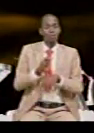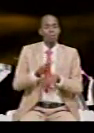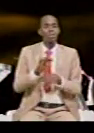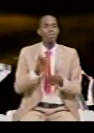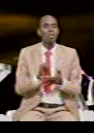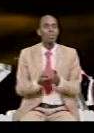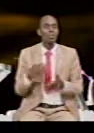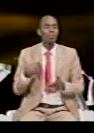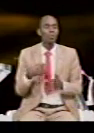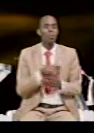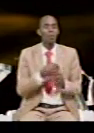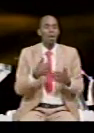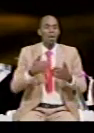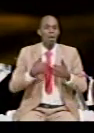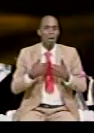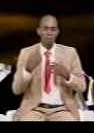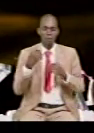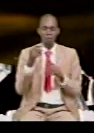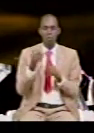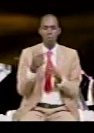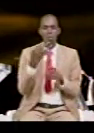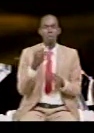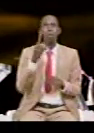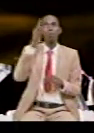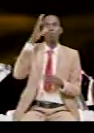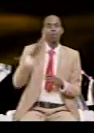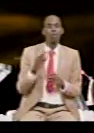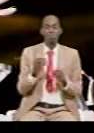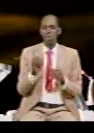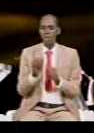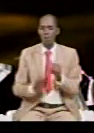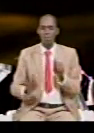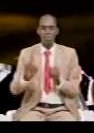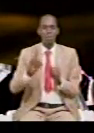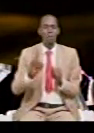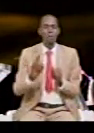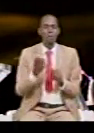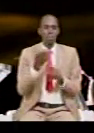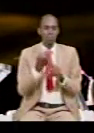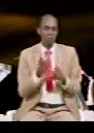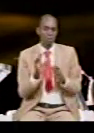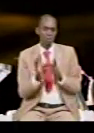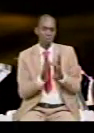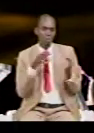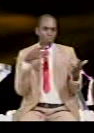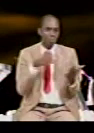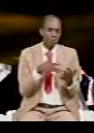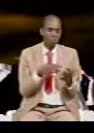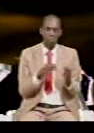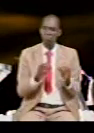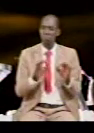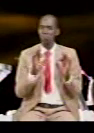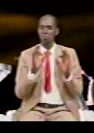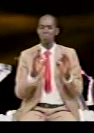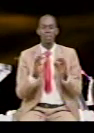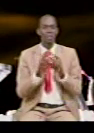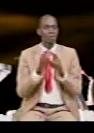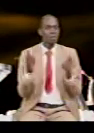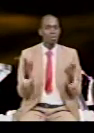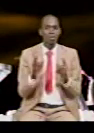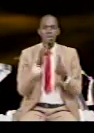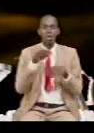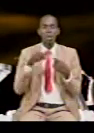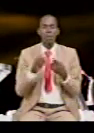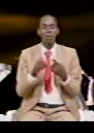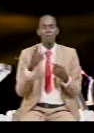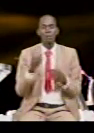we have the word of God all around us. Talk of our Bible study, classic. Talk of our revival